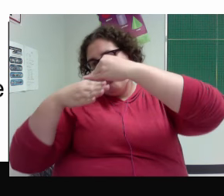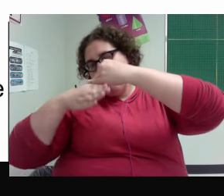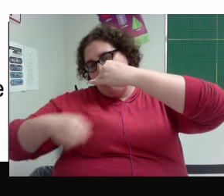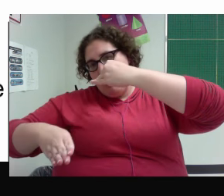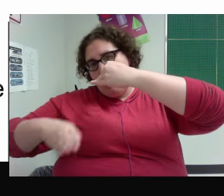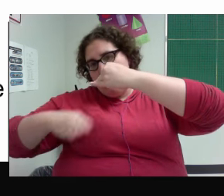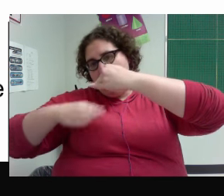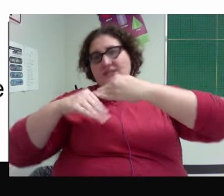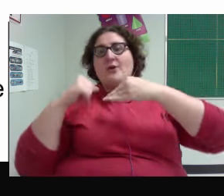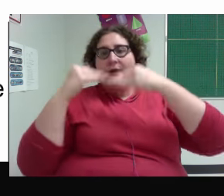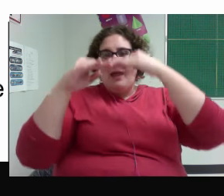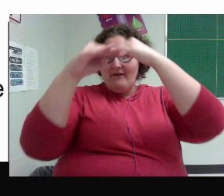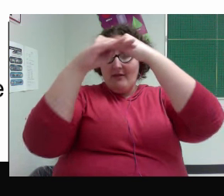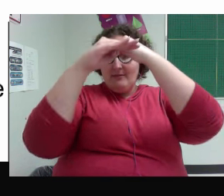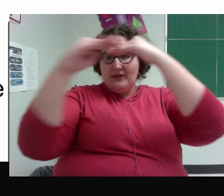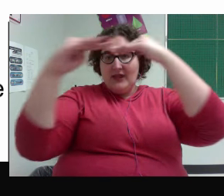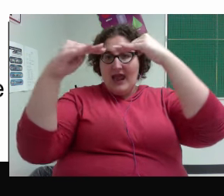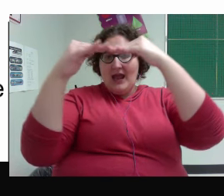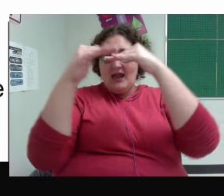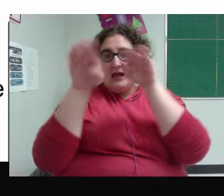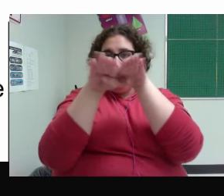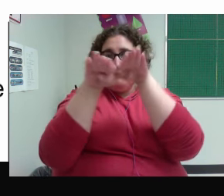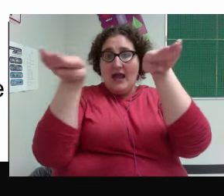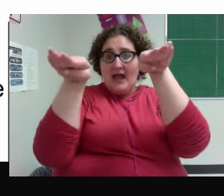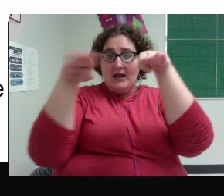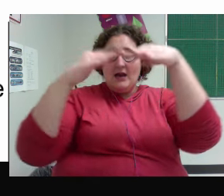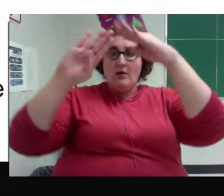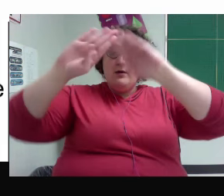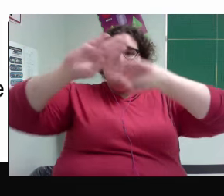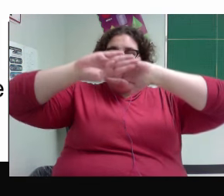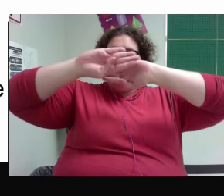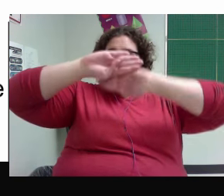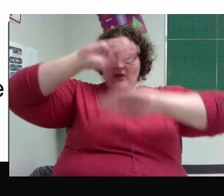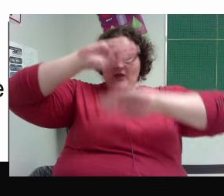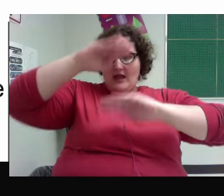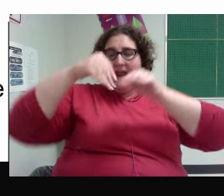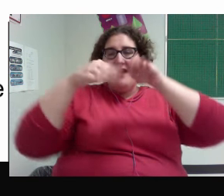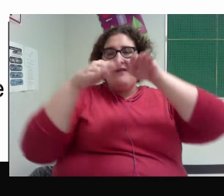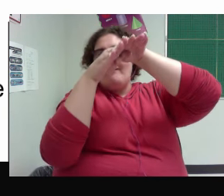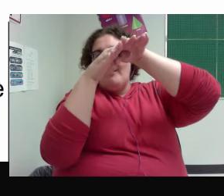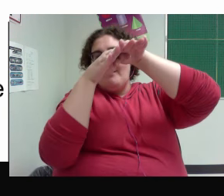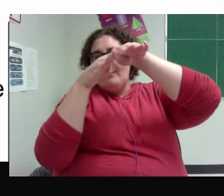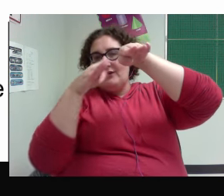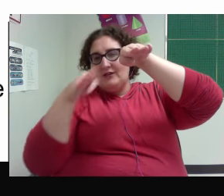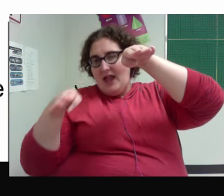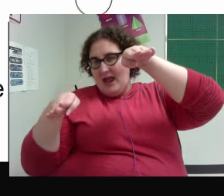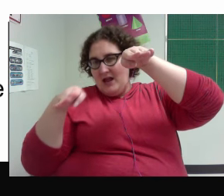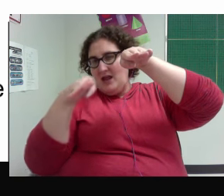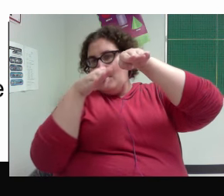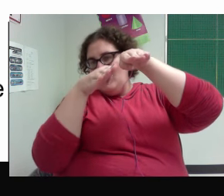plane that cuts through the figure. Okay.